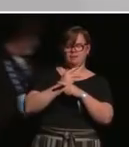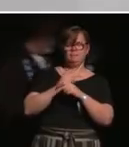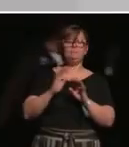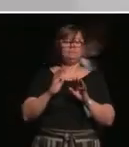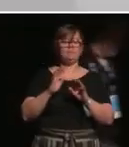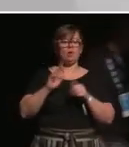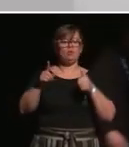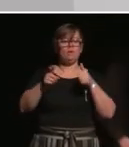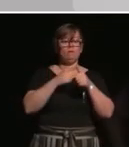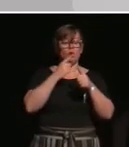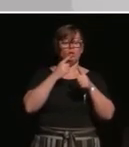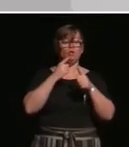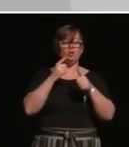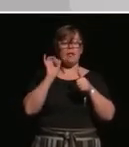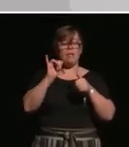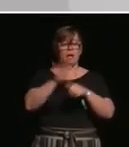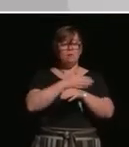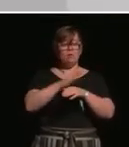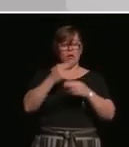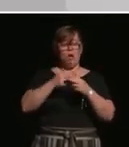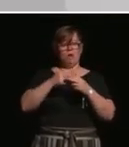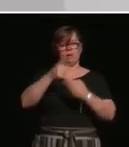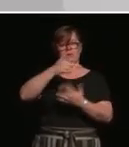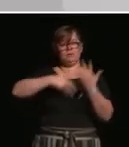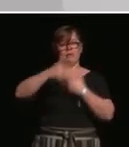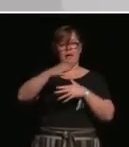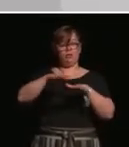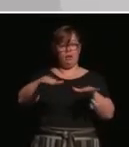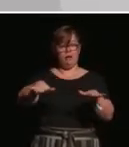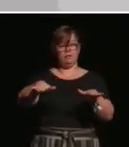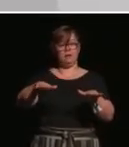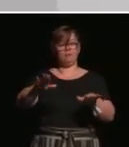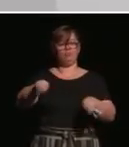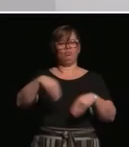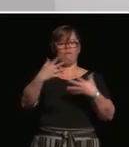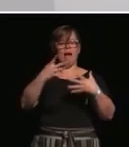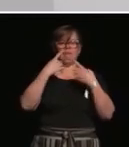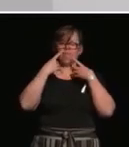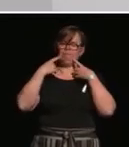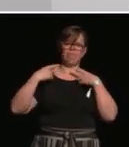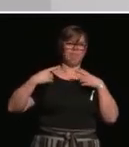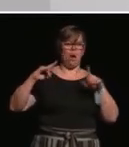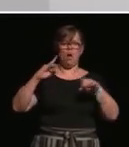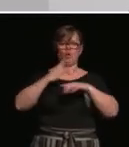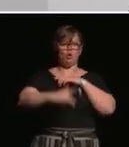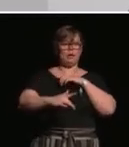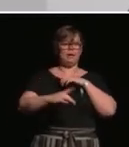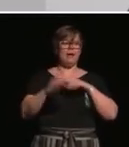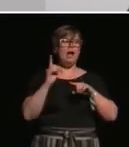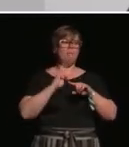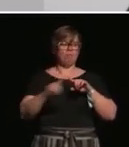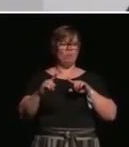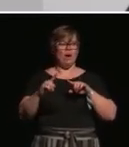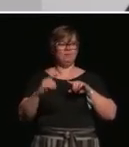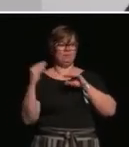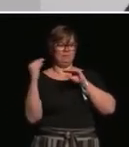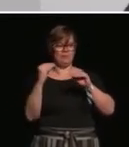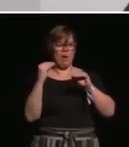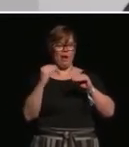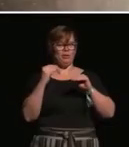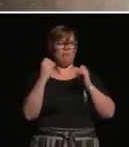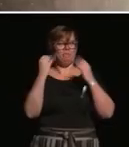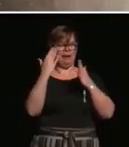kind." That first release, Society's Child, brought Ian early success, but also taught her some sobering lessons about